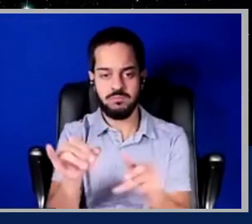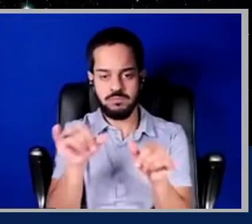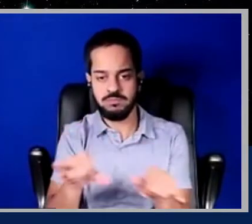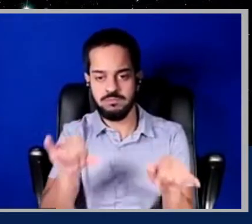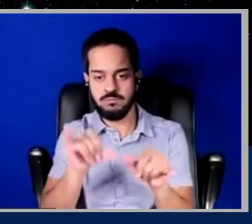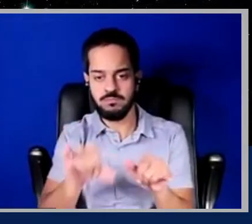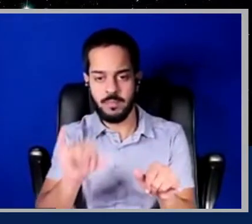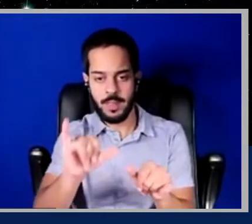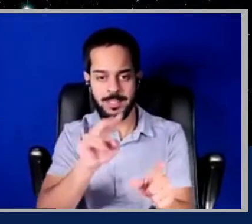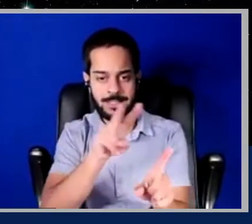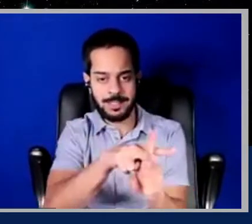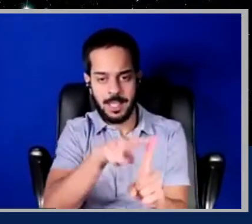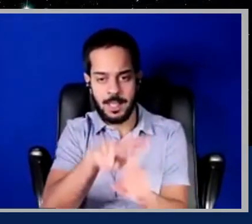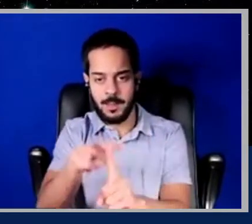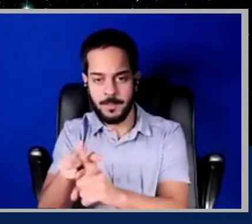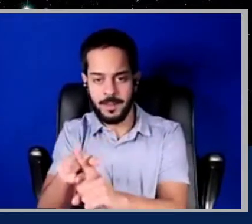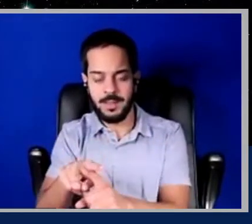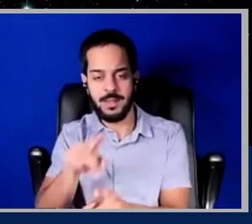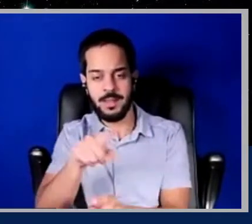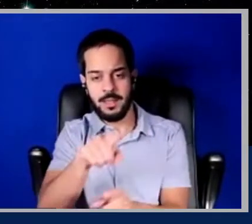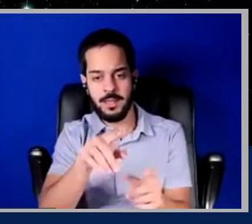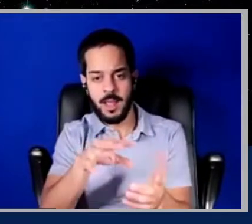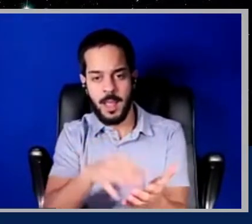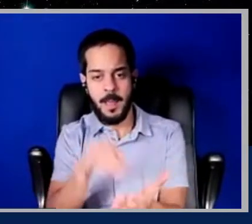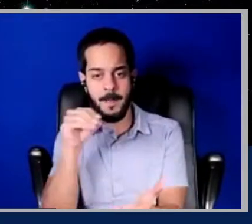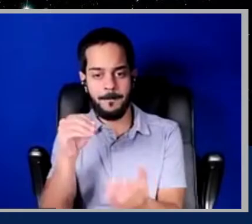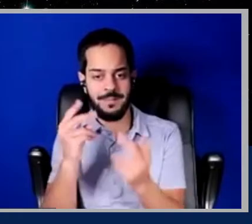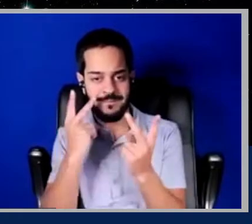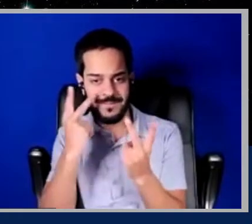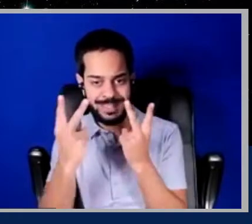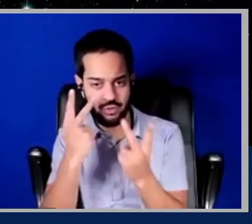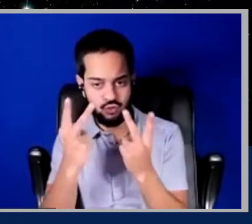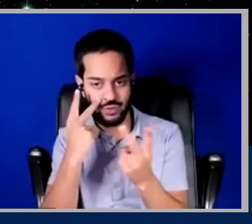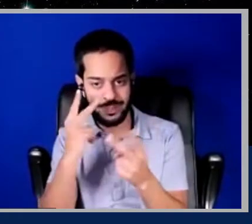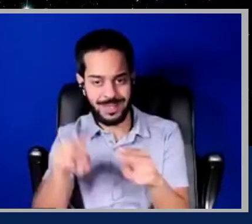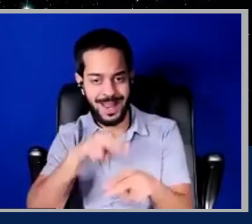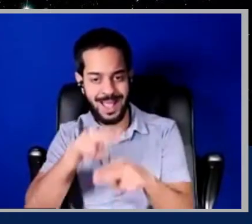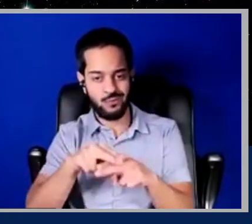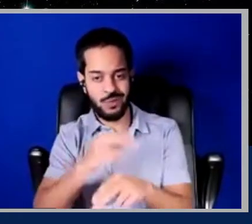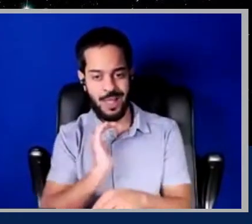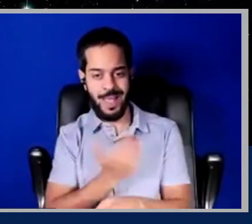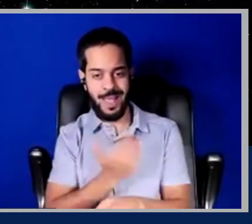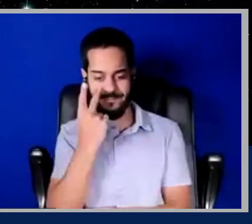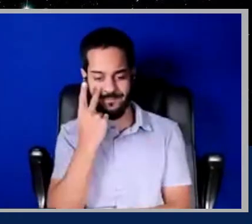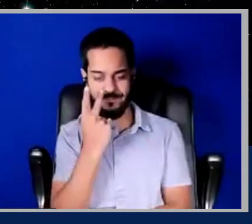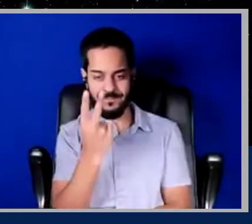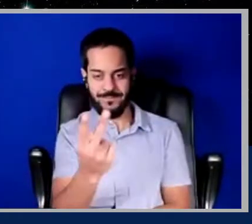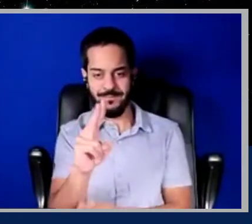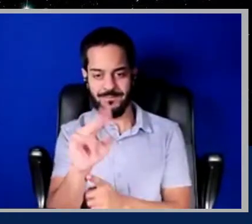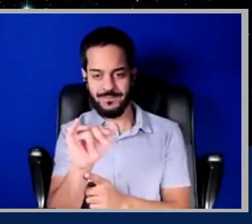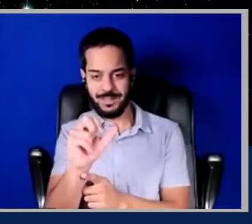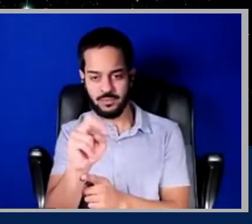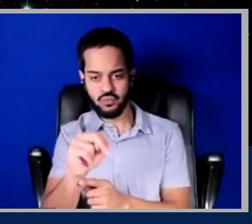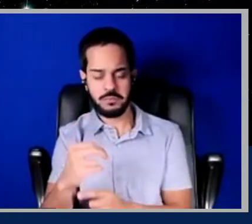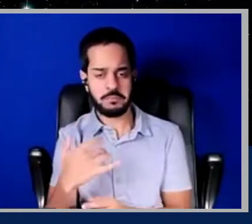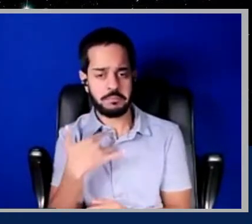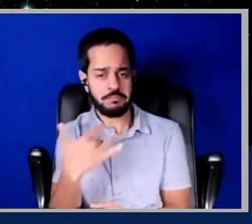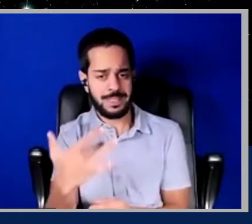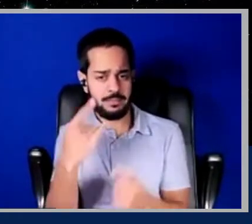vision, if you will. It's a familiar thing. It tends to work out, but unfortunately,